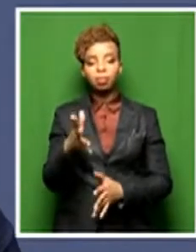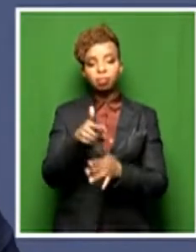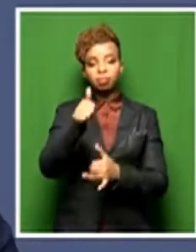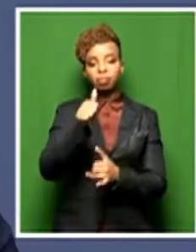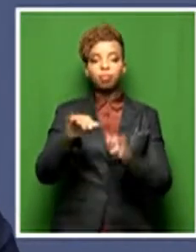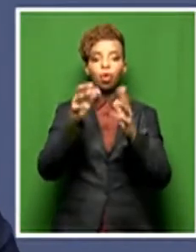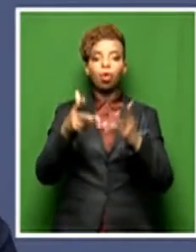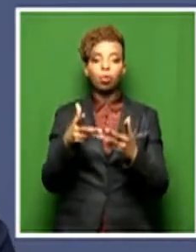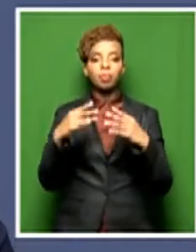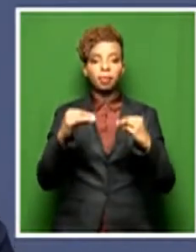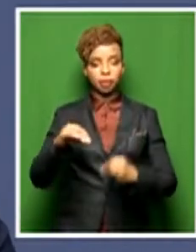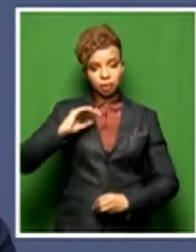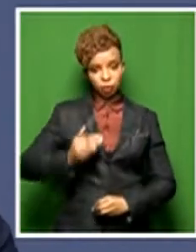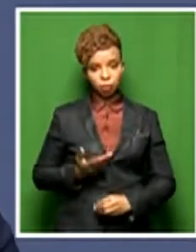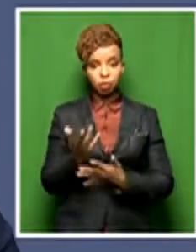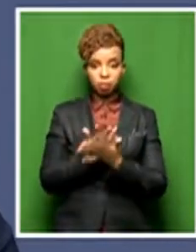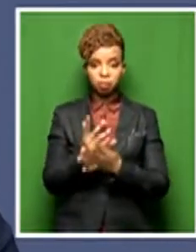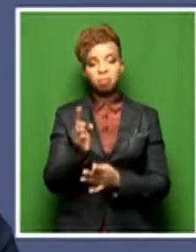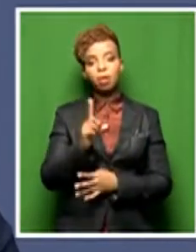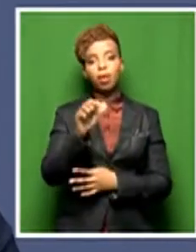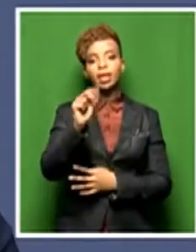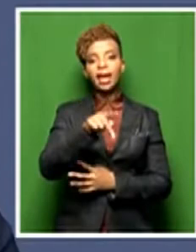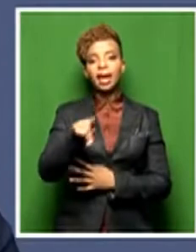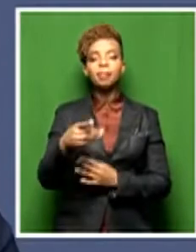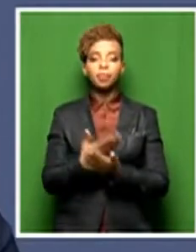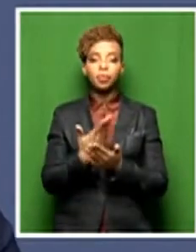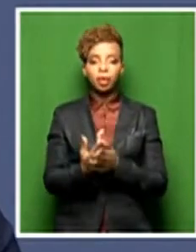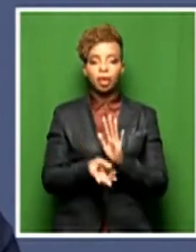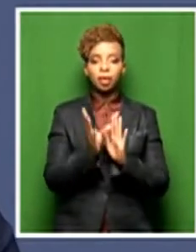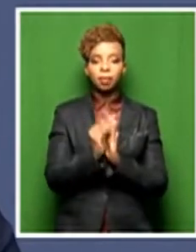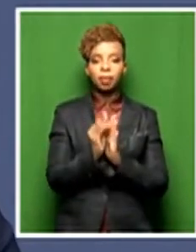upload just in terms of safety and reporting and getting quick responses.